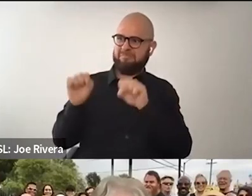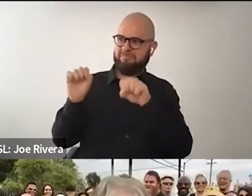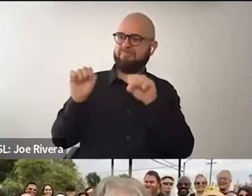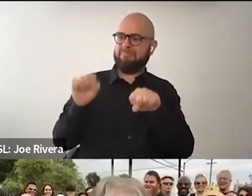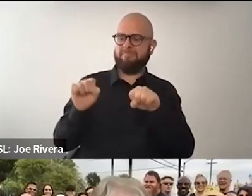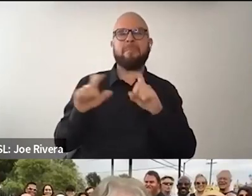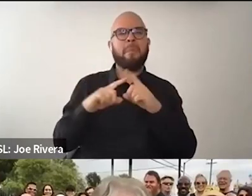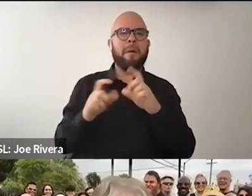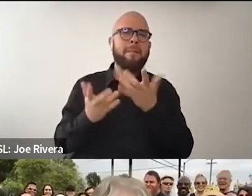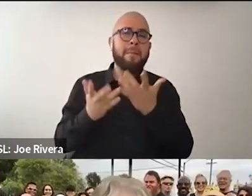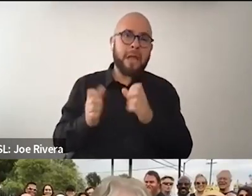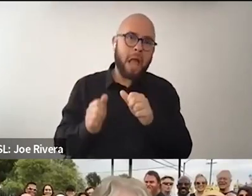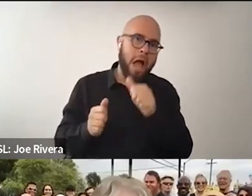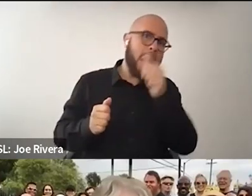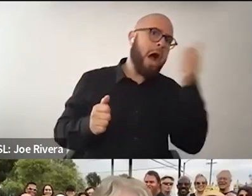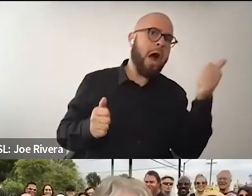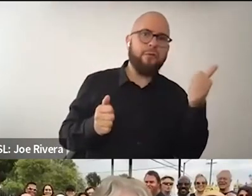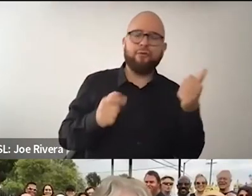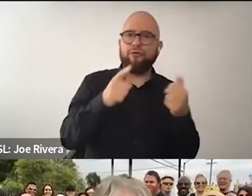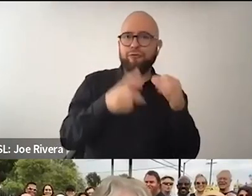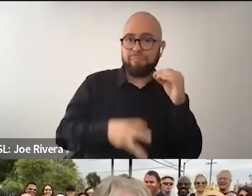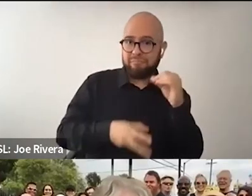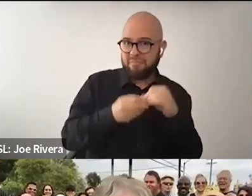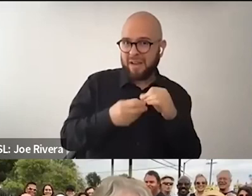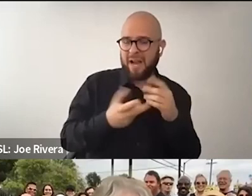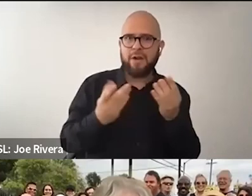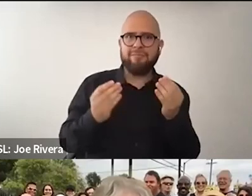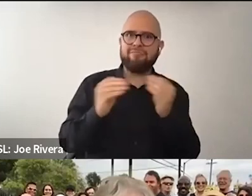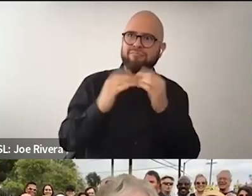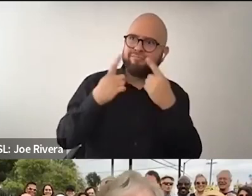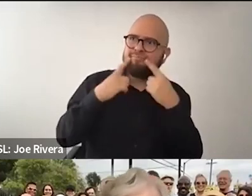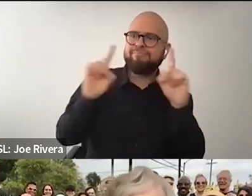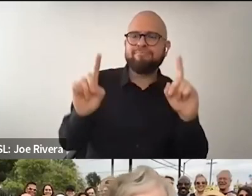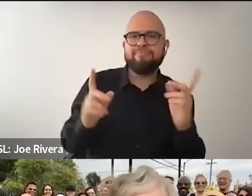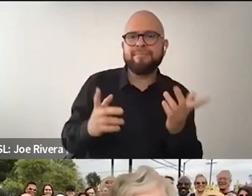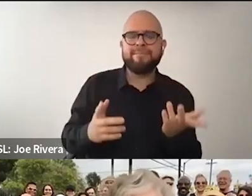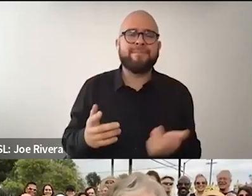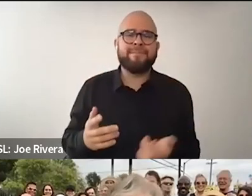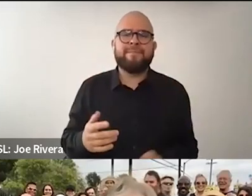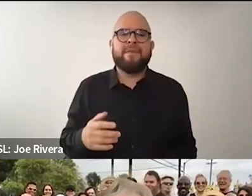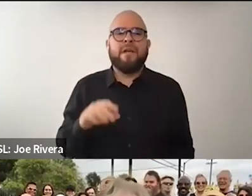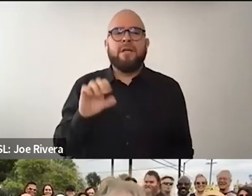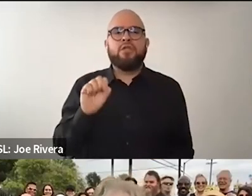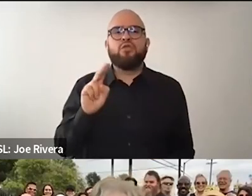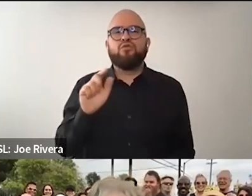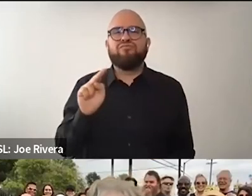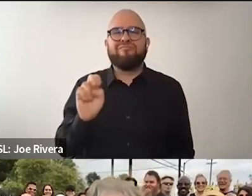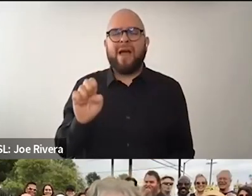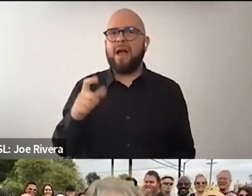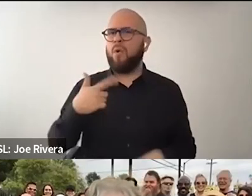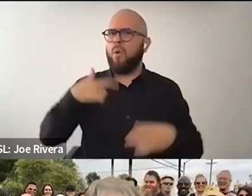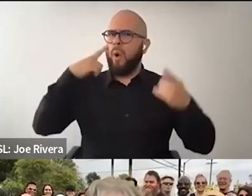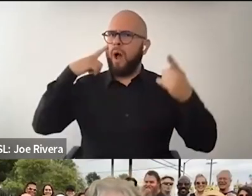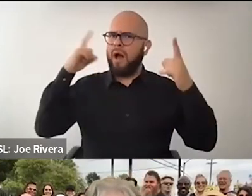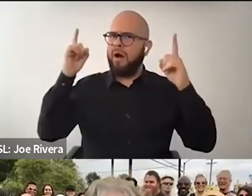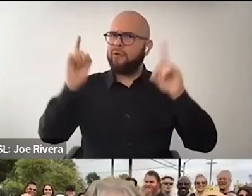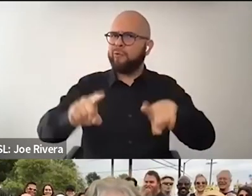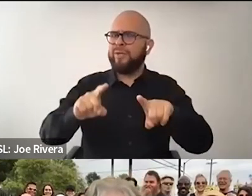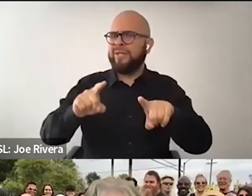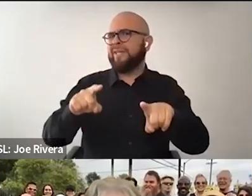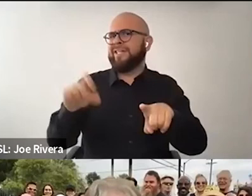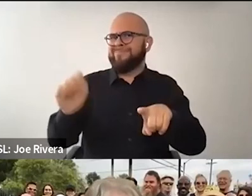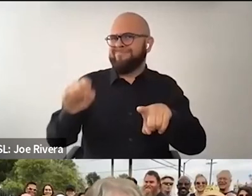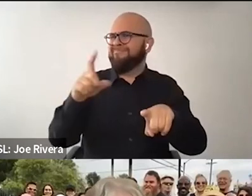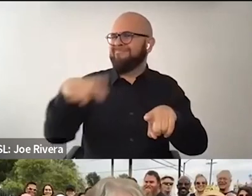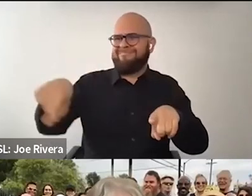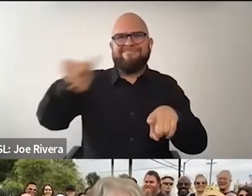people have said. I would say that you, of course, you're keeping it one-to-one as